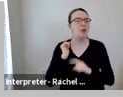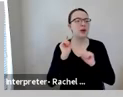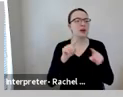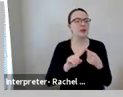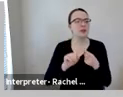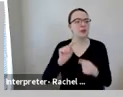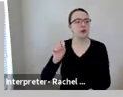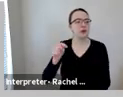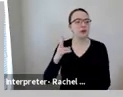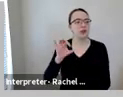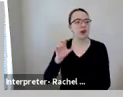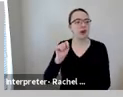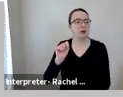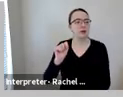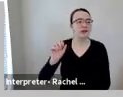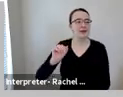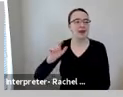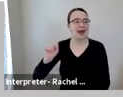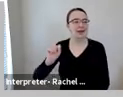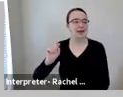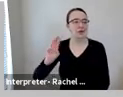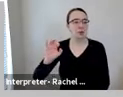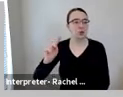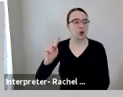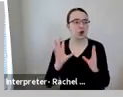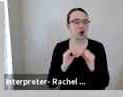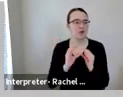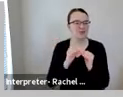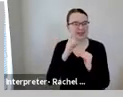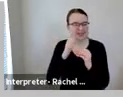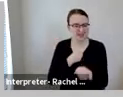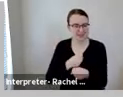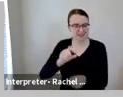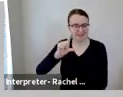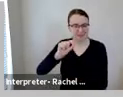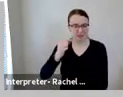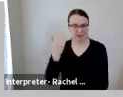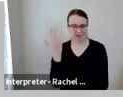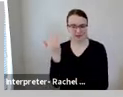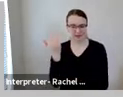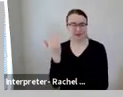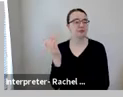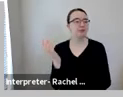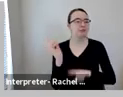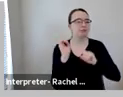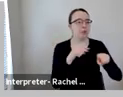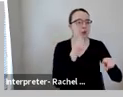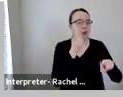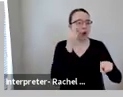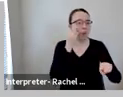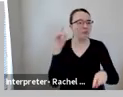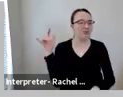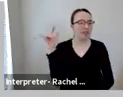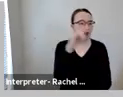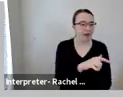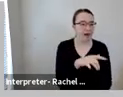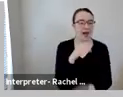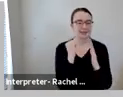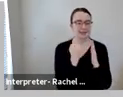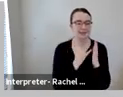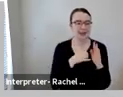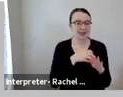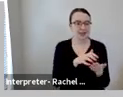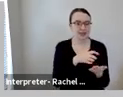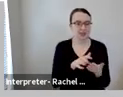year. I think this is 2015. And on the way home, on one of my plane rides, I sketched out the watch